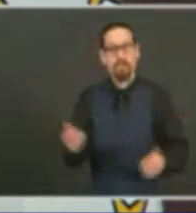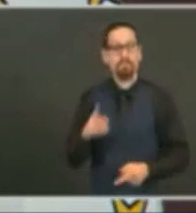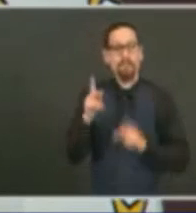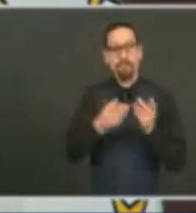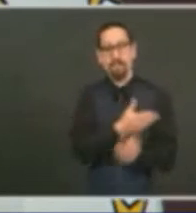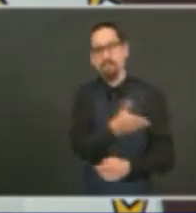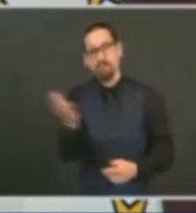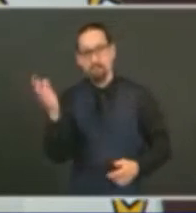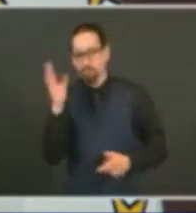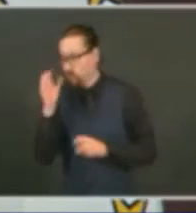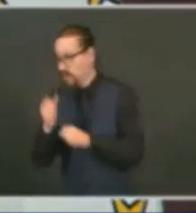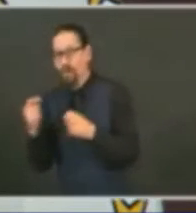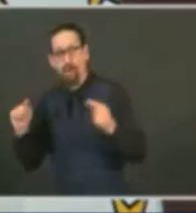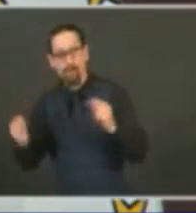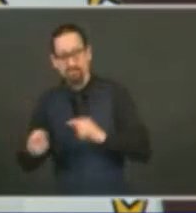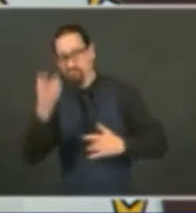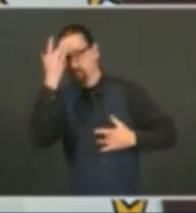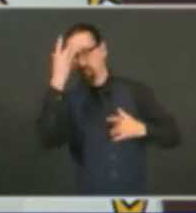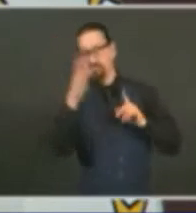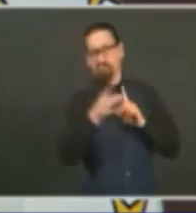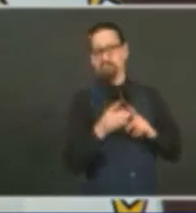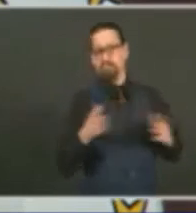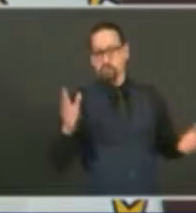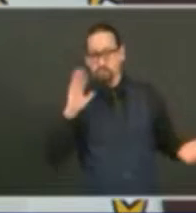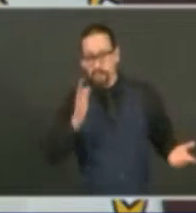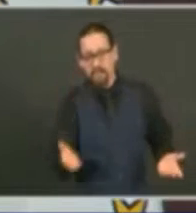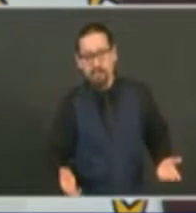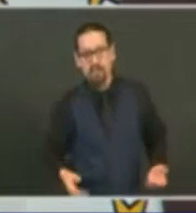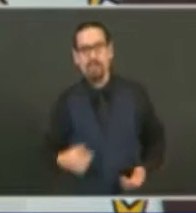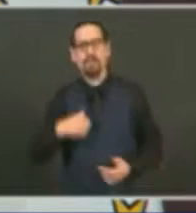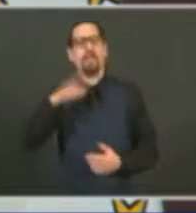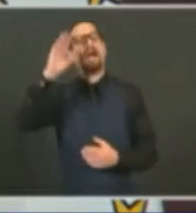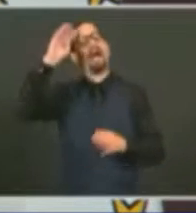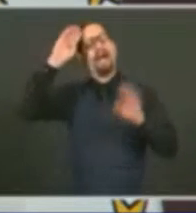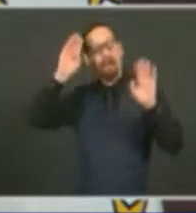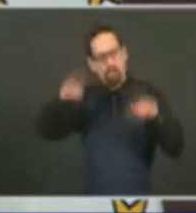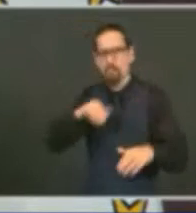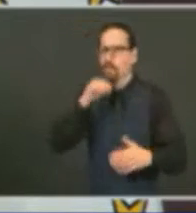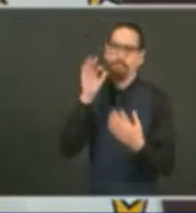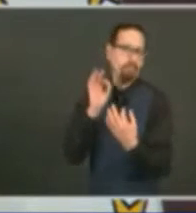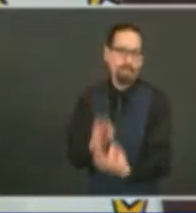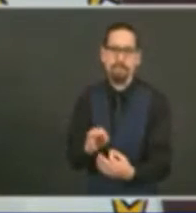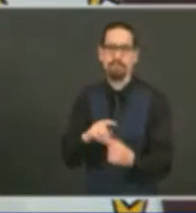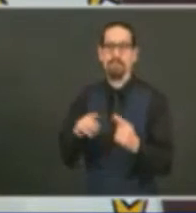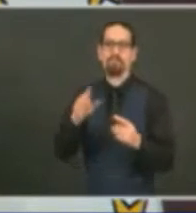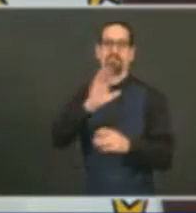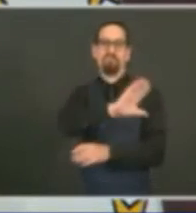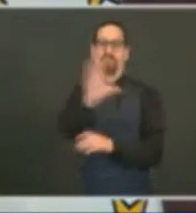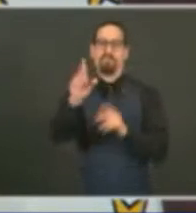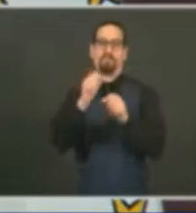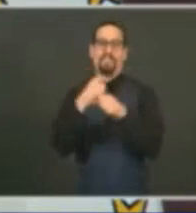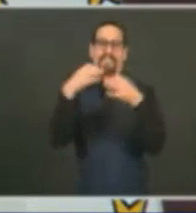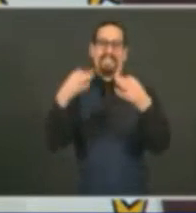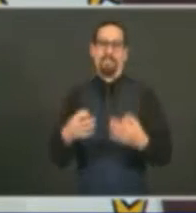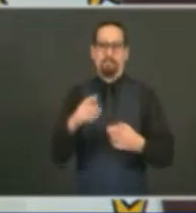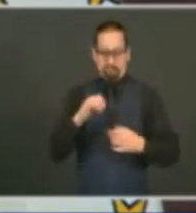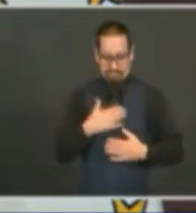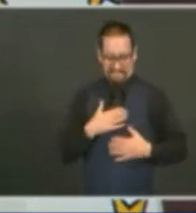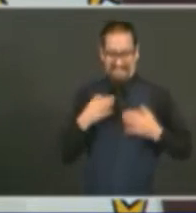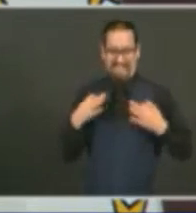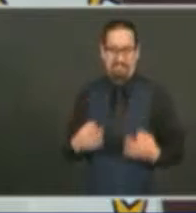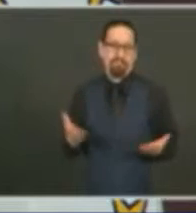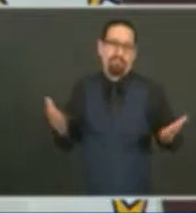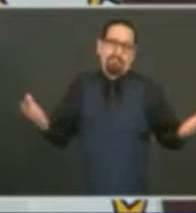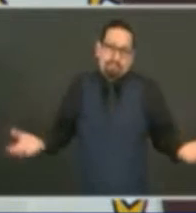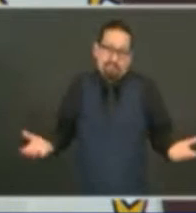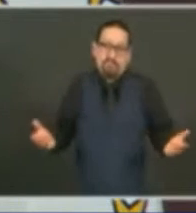So, but basically, like, I know it isn't perfect. I think it was the right decision. I would do it again. And even though not everyone